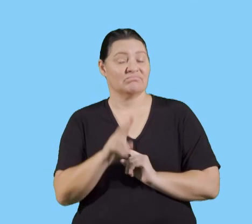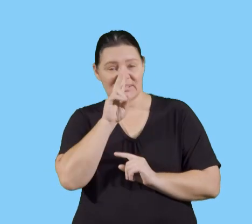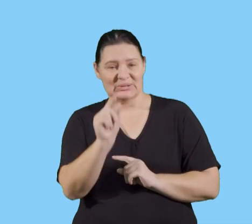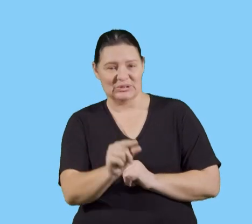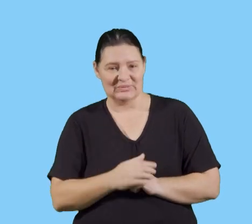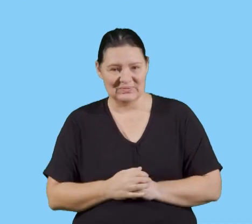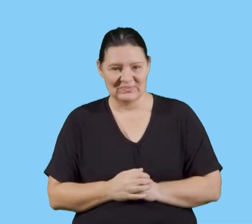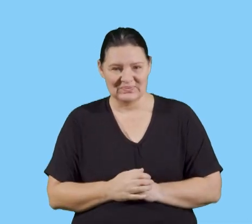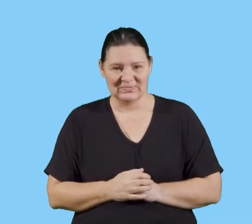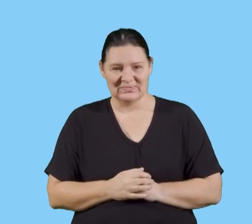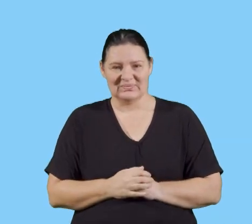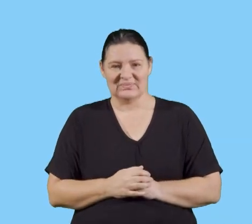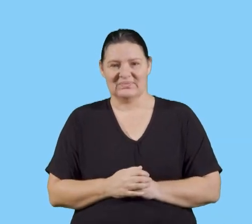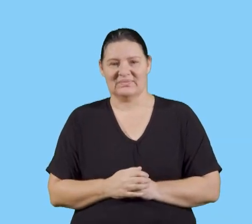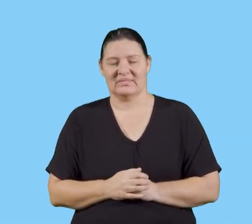shortly.